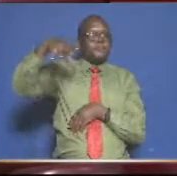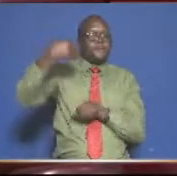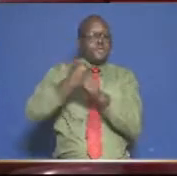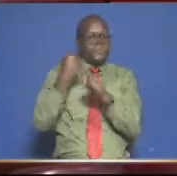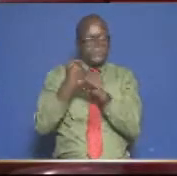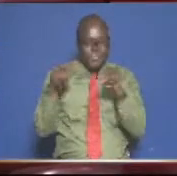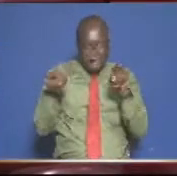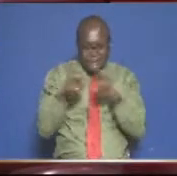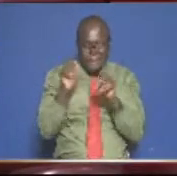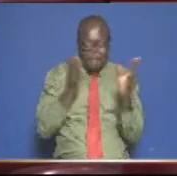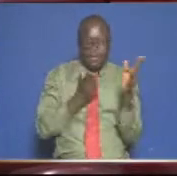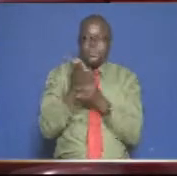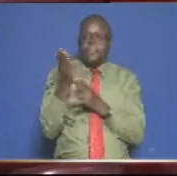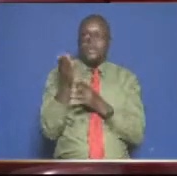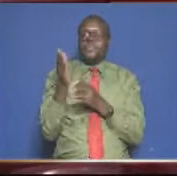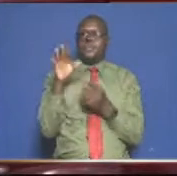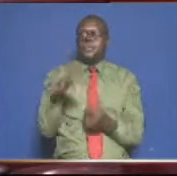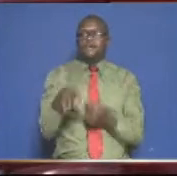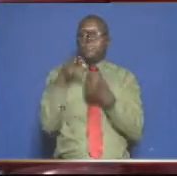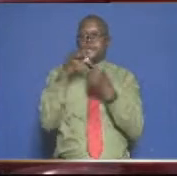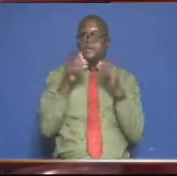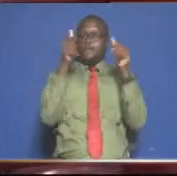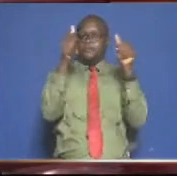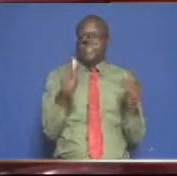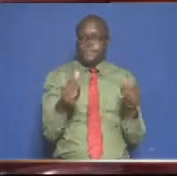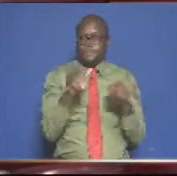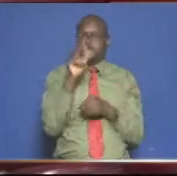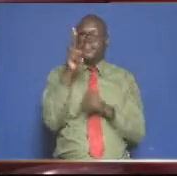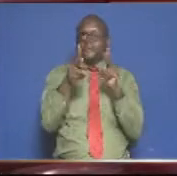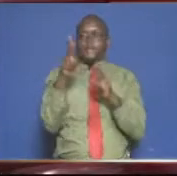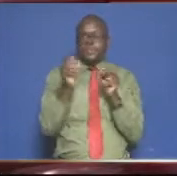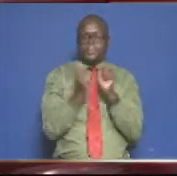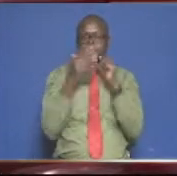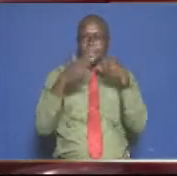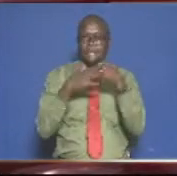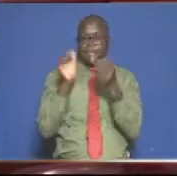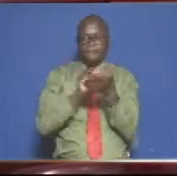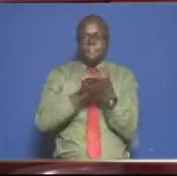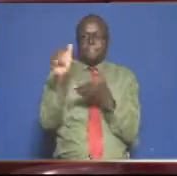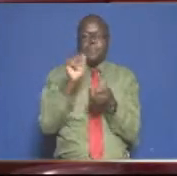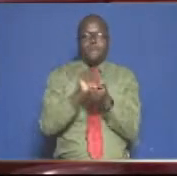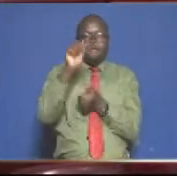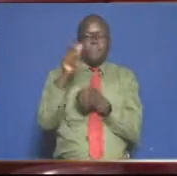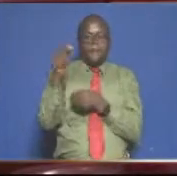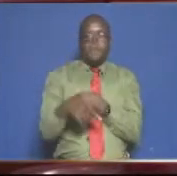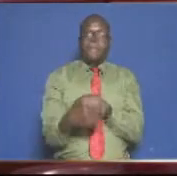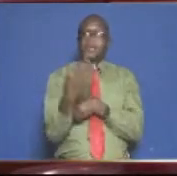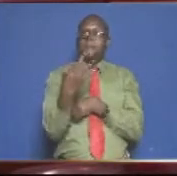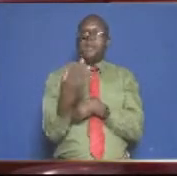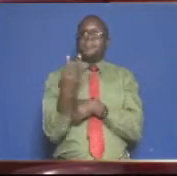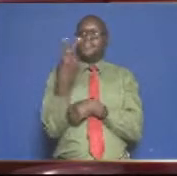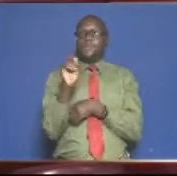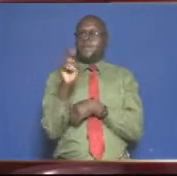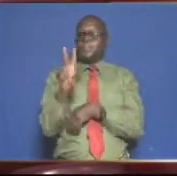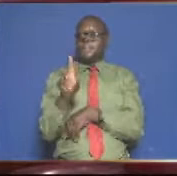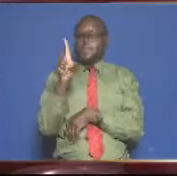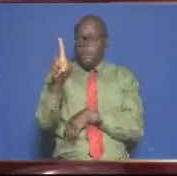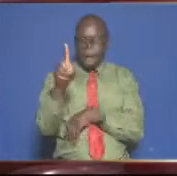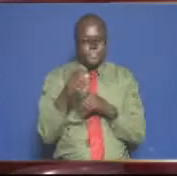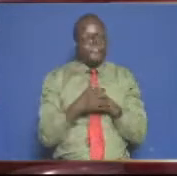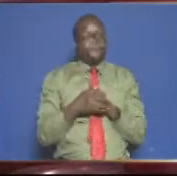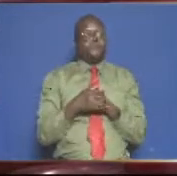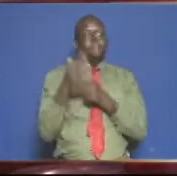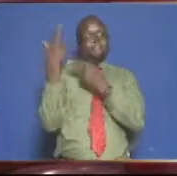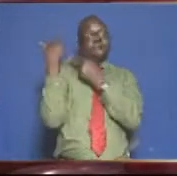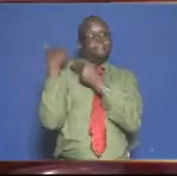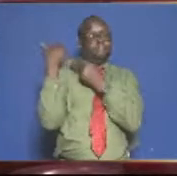exercise through a special gazette notice 2219, published on the 15th March 2021. Notably, the mandate